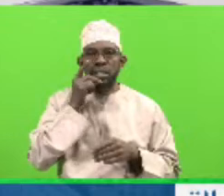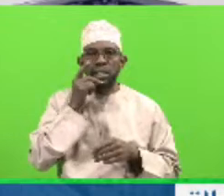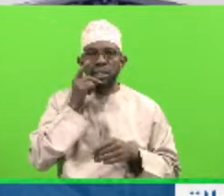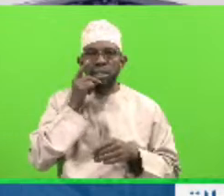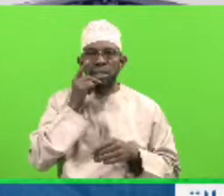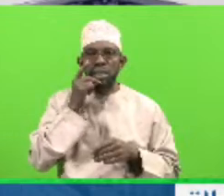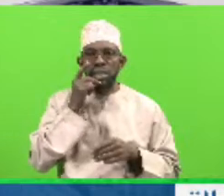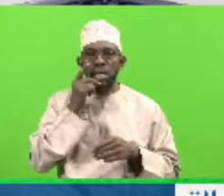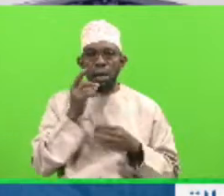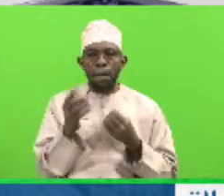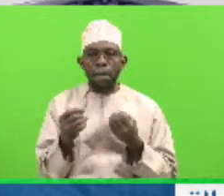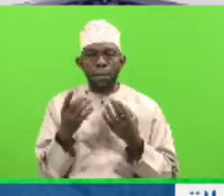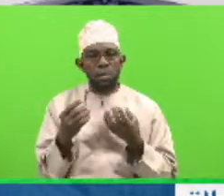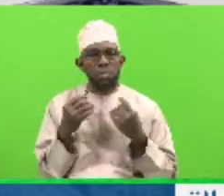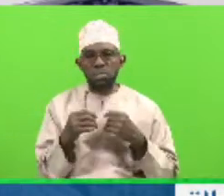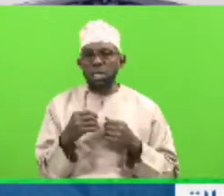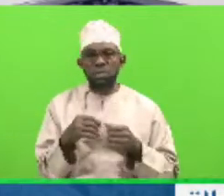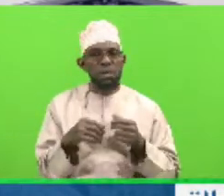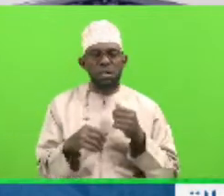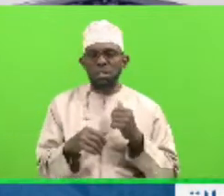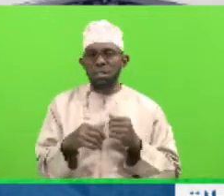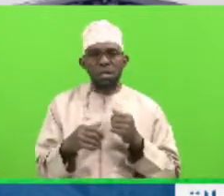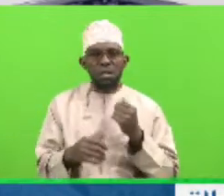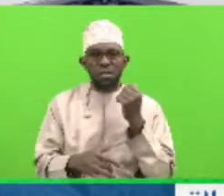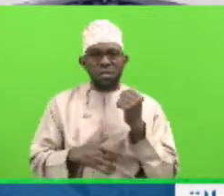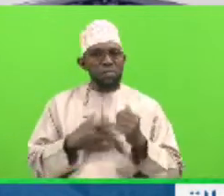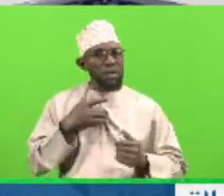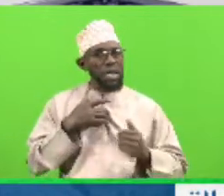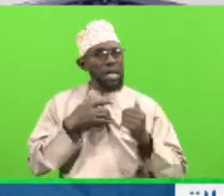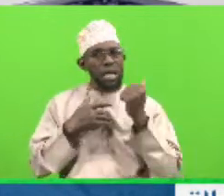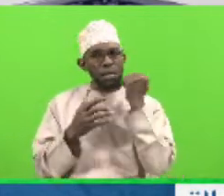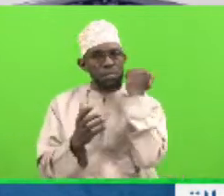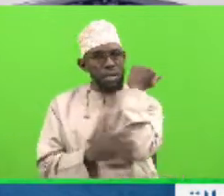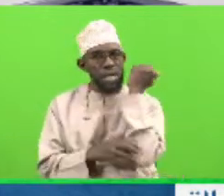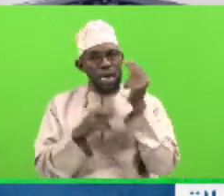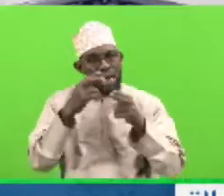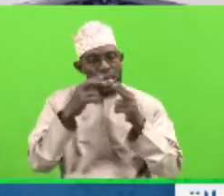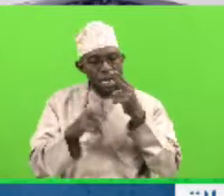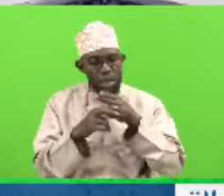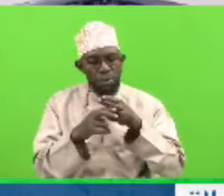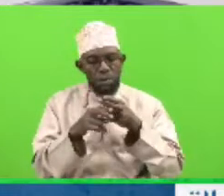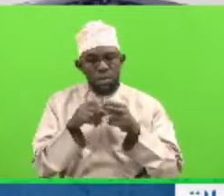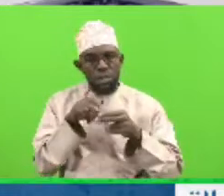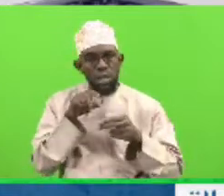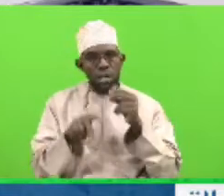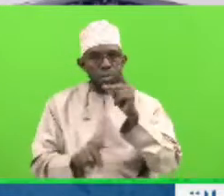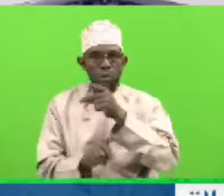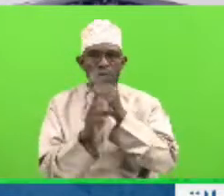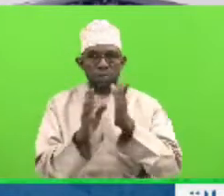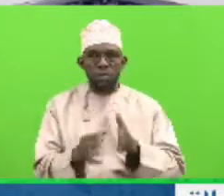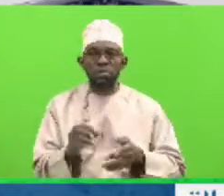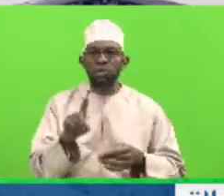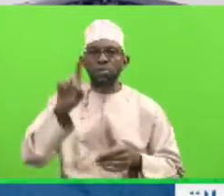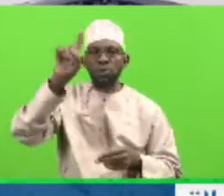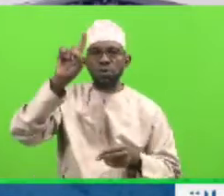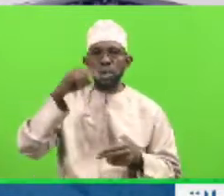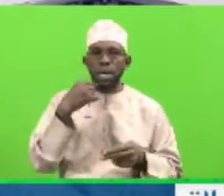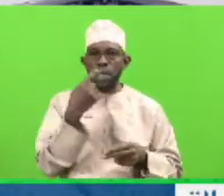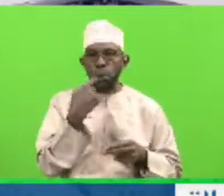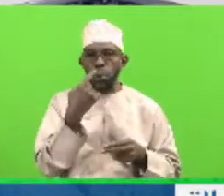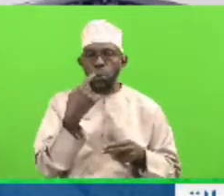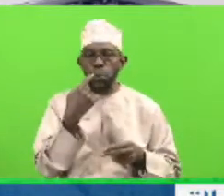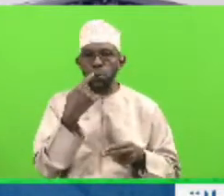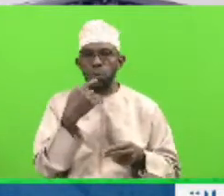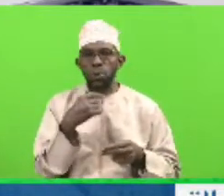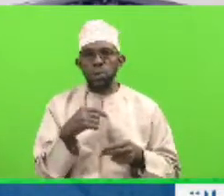a number of them are uncomfortable to call their children by the name of this Prophet of Allah subhanahu wa ta'ala. And